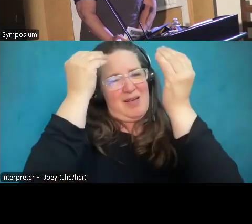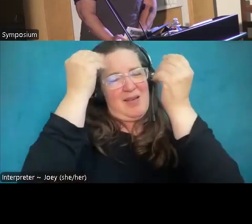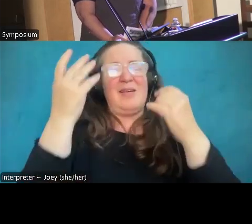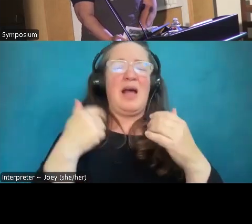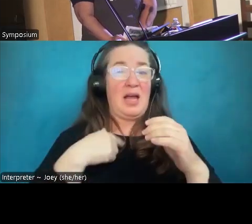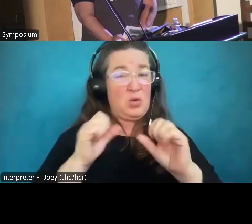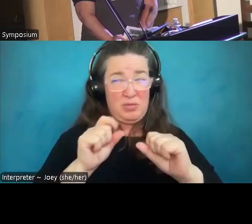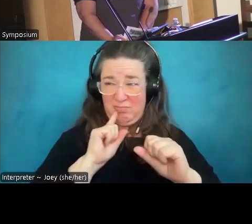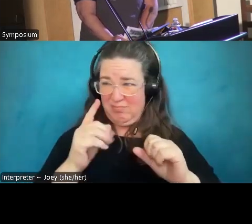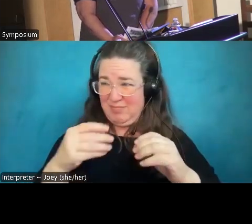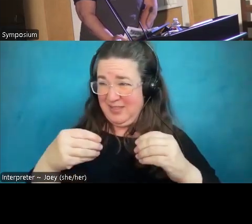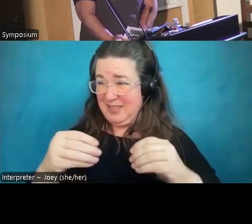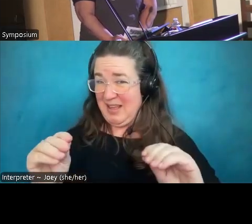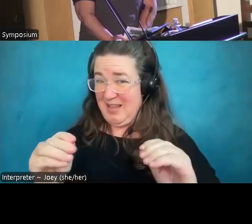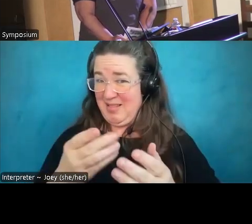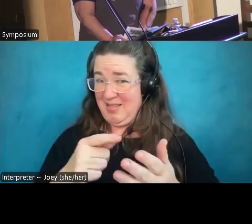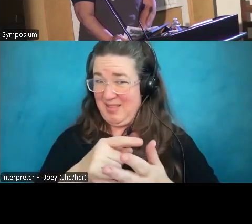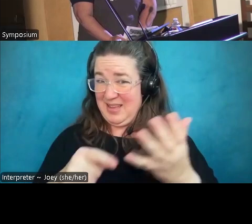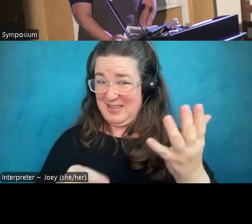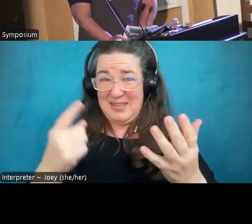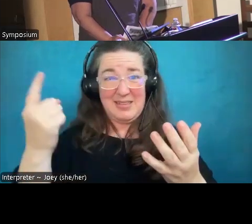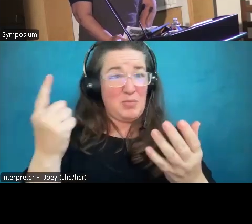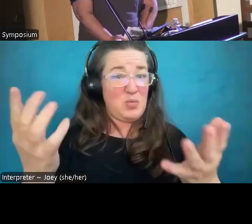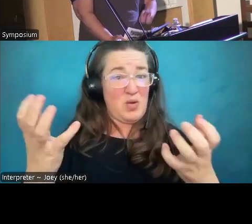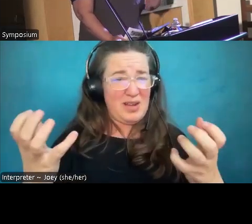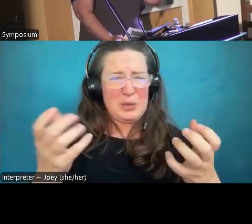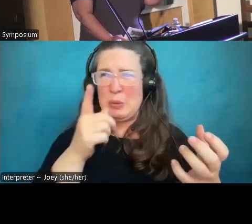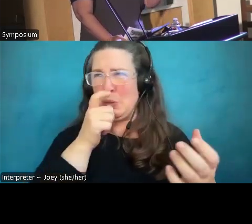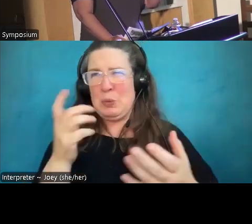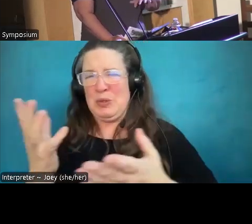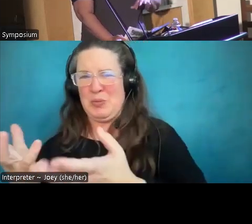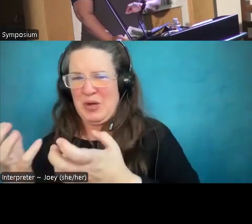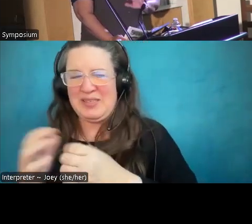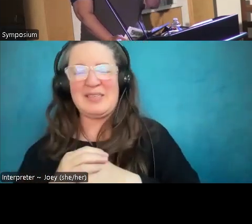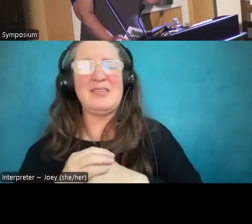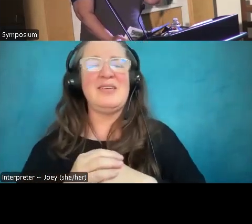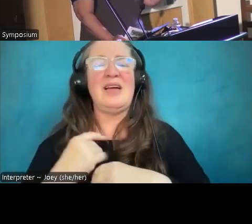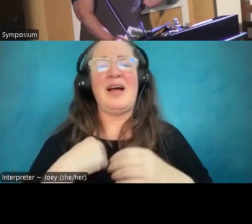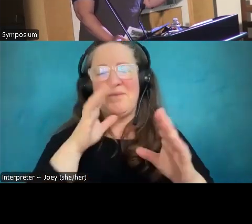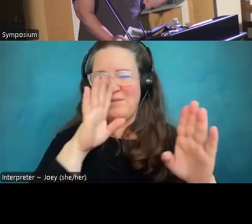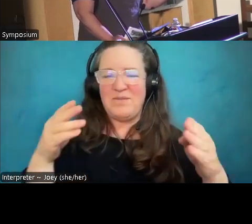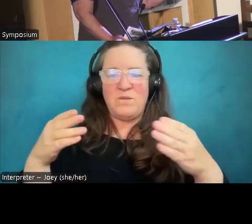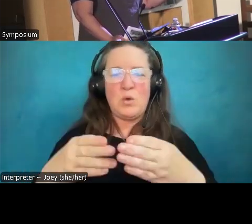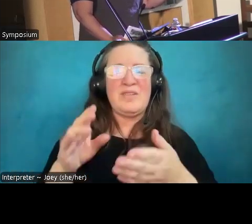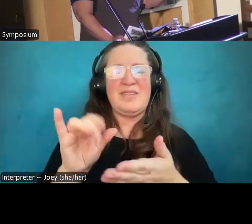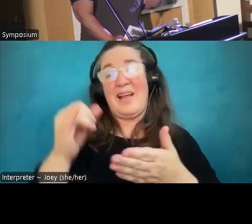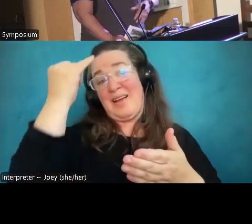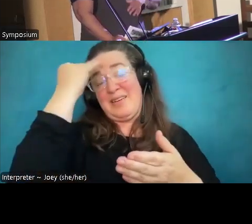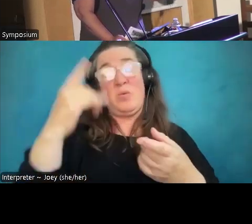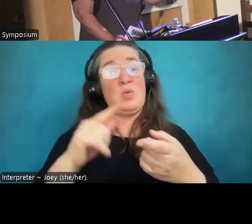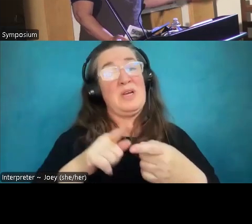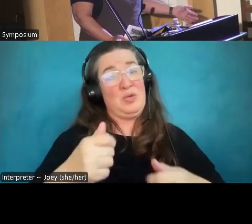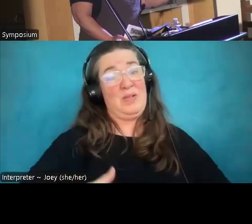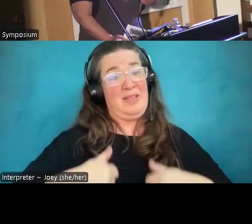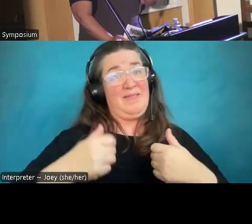sell these? Would somebody want them? Who would want them? And I honed in on that idea that when you live in Alaska and you